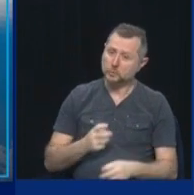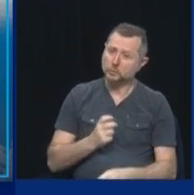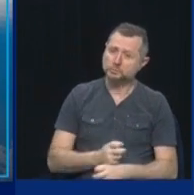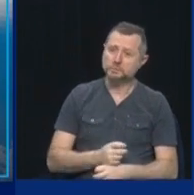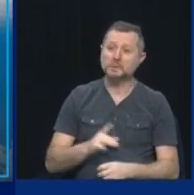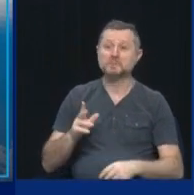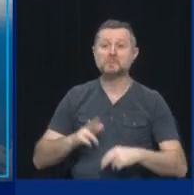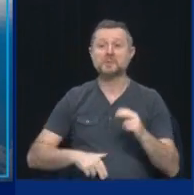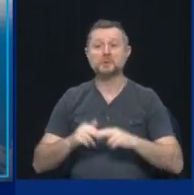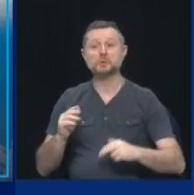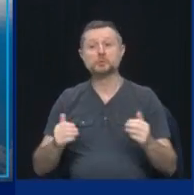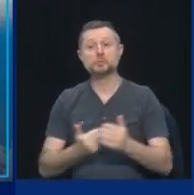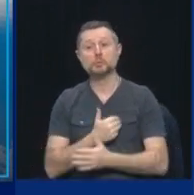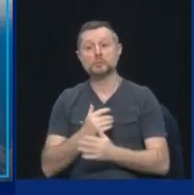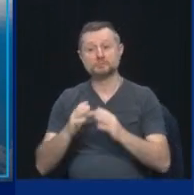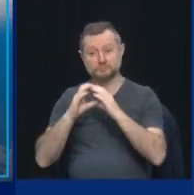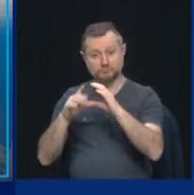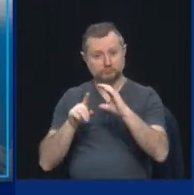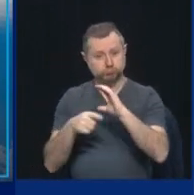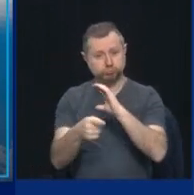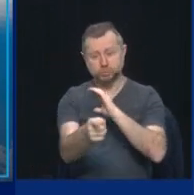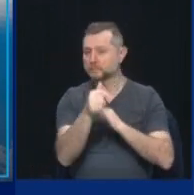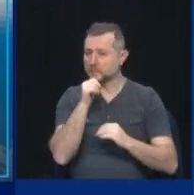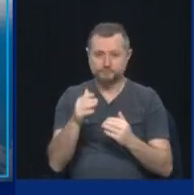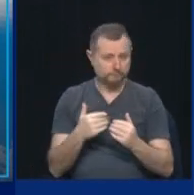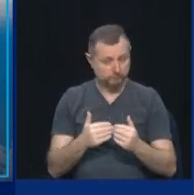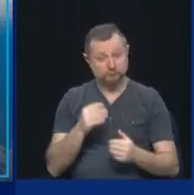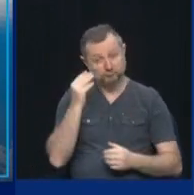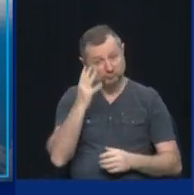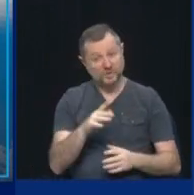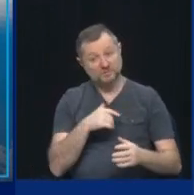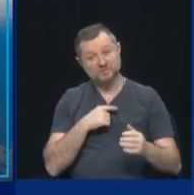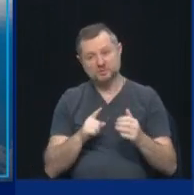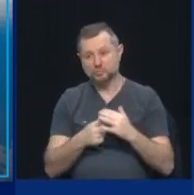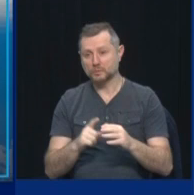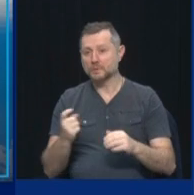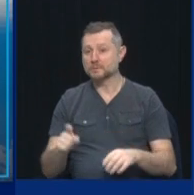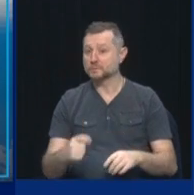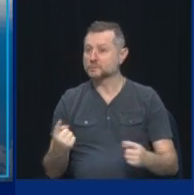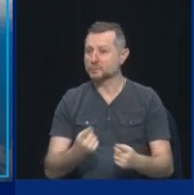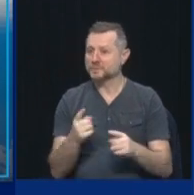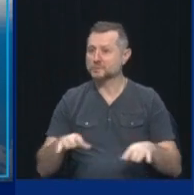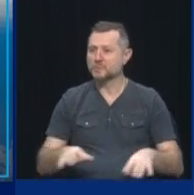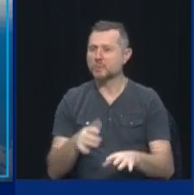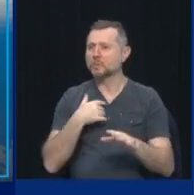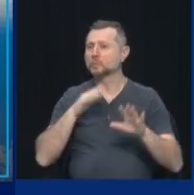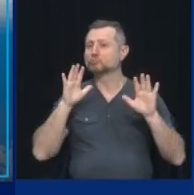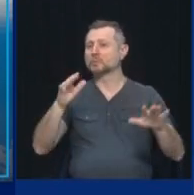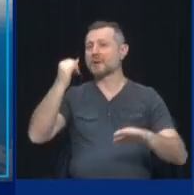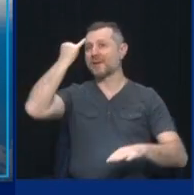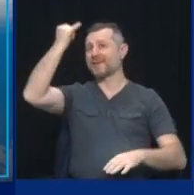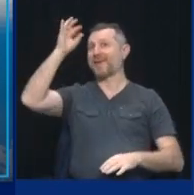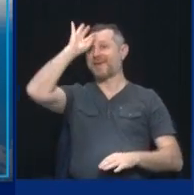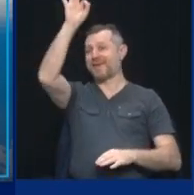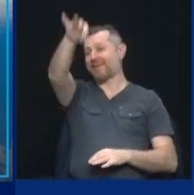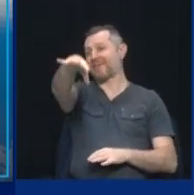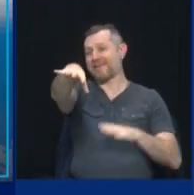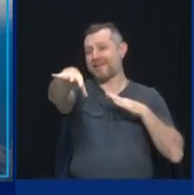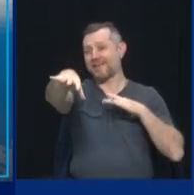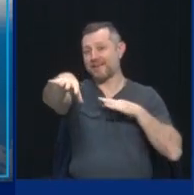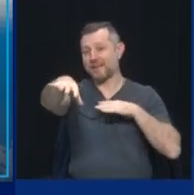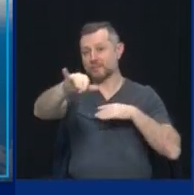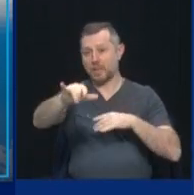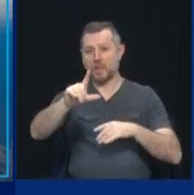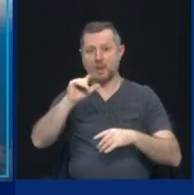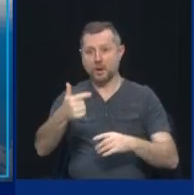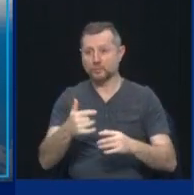doing, right? It's in the doing. I have a great idea. Let's build a new airport at LaGuardia. Great idea. Yeah, now